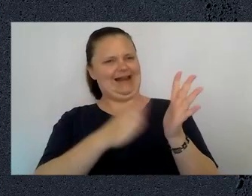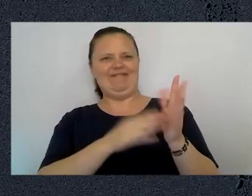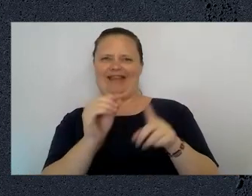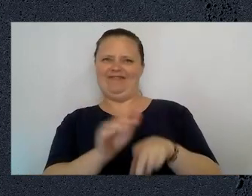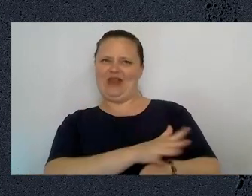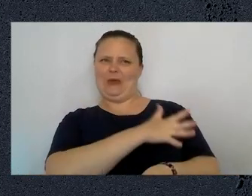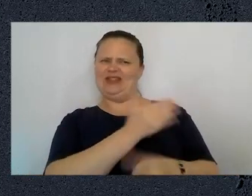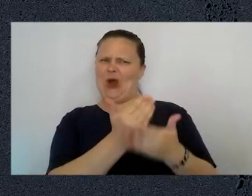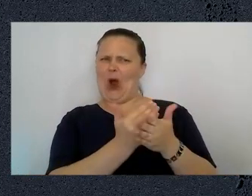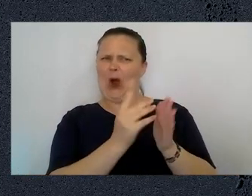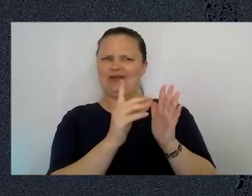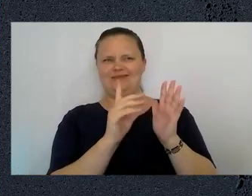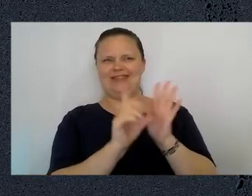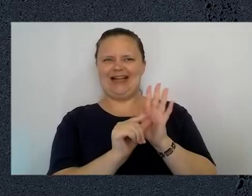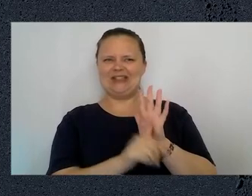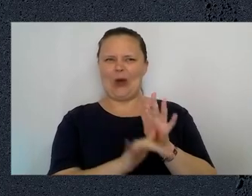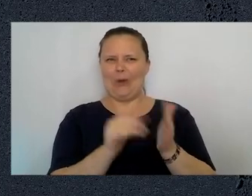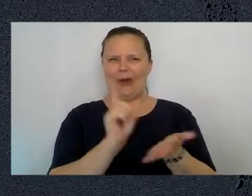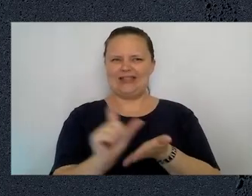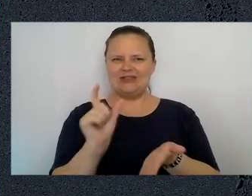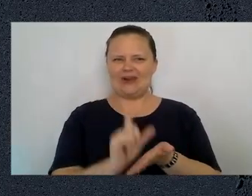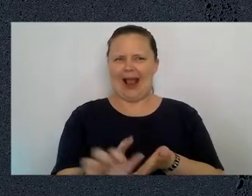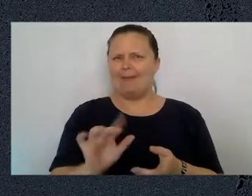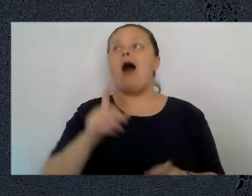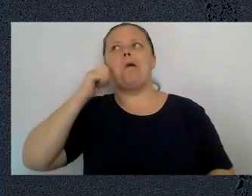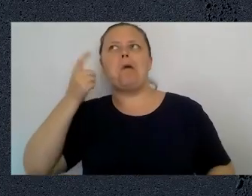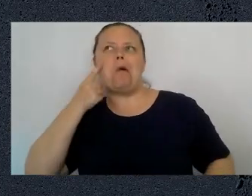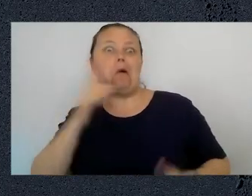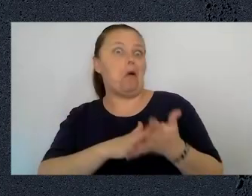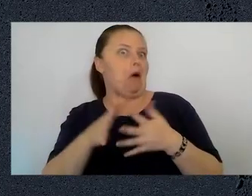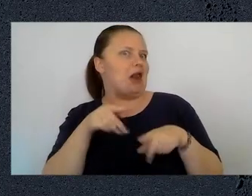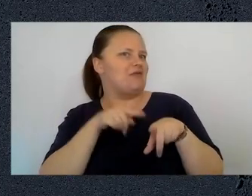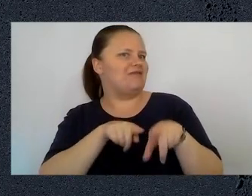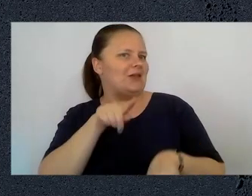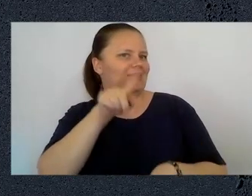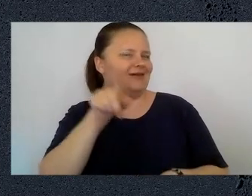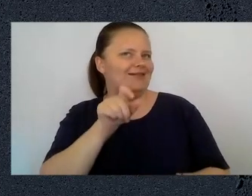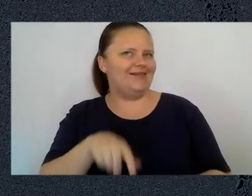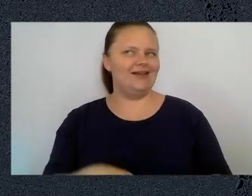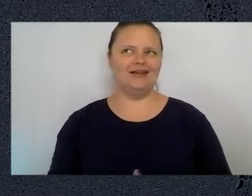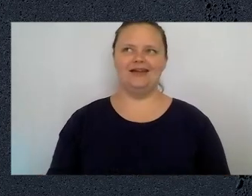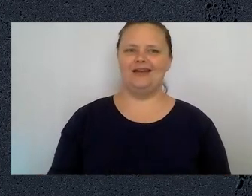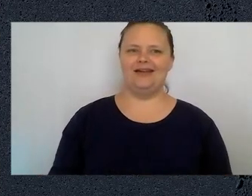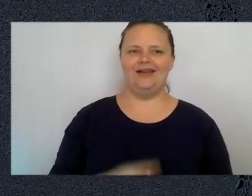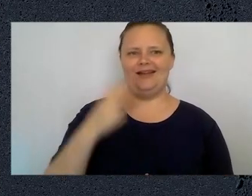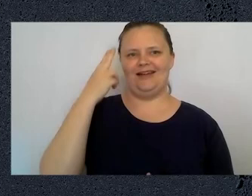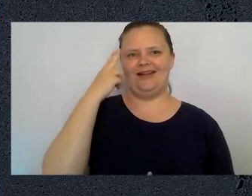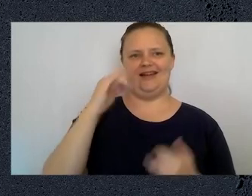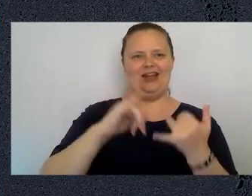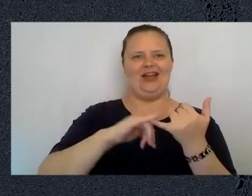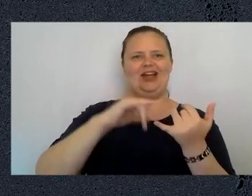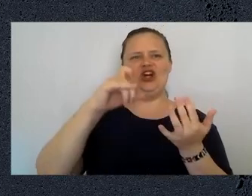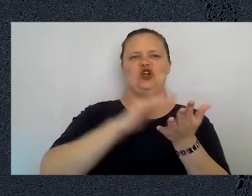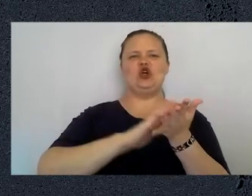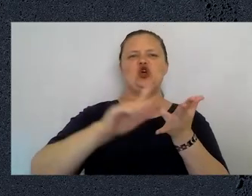on TikTok or Instagram or something like that? Oh, good, we'll check it. Fantastic. So how do we follow you? It's called The Scholar Diaries. The